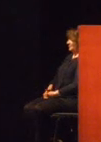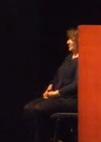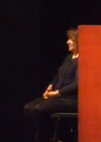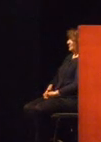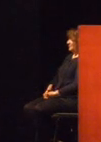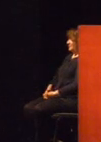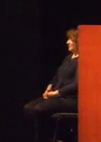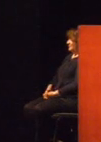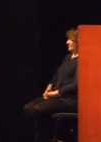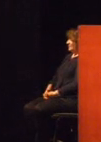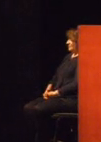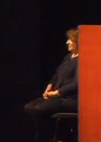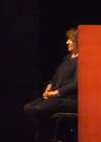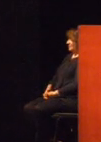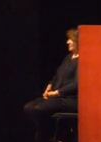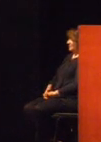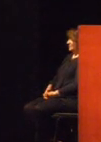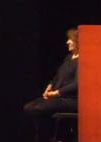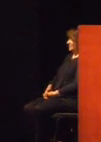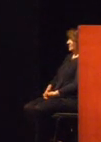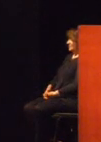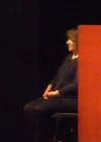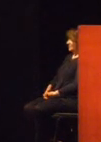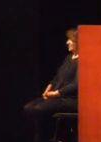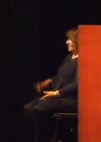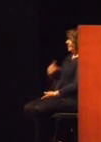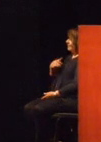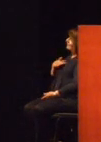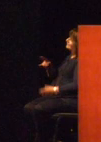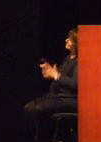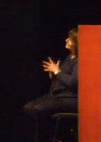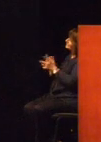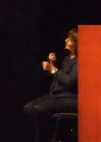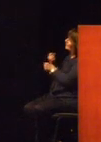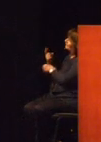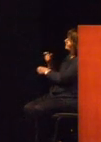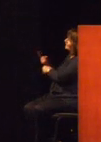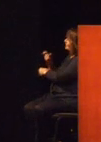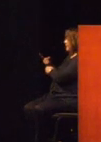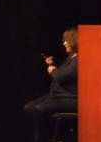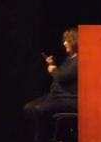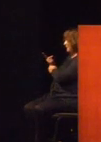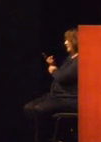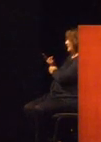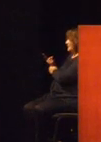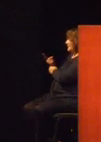I'd like to start each year with sharing a little bit.